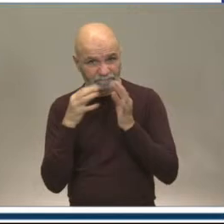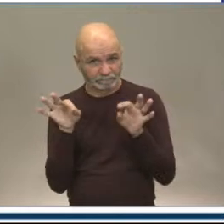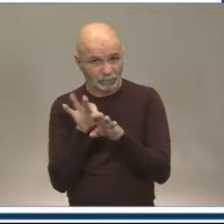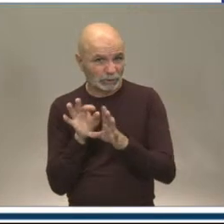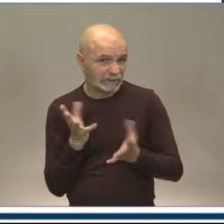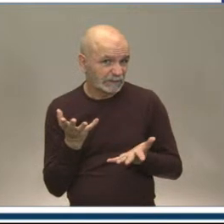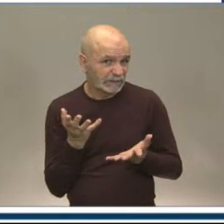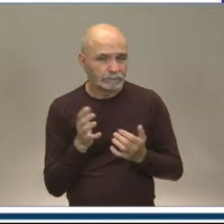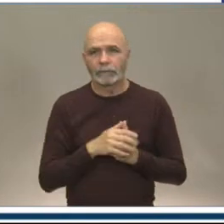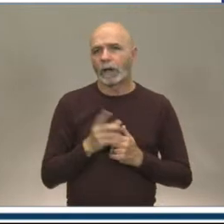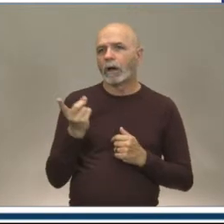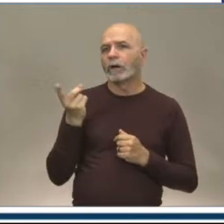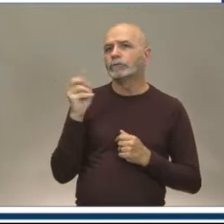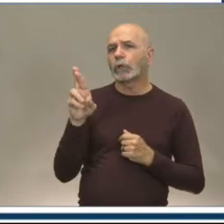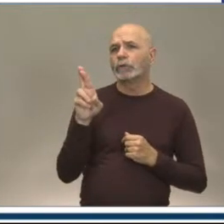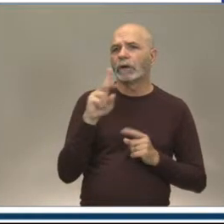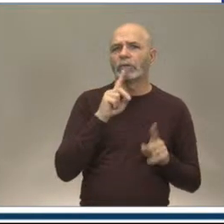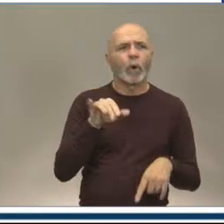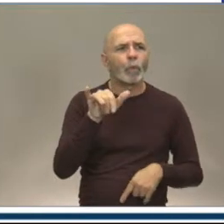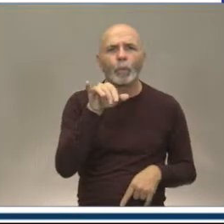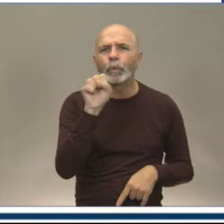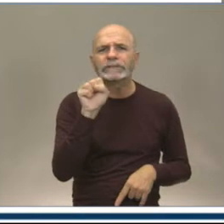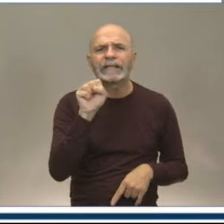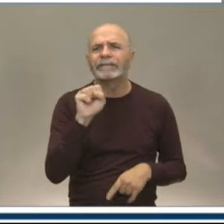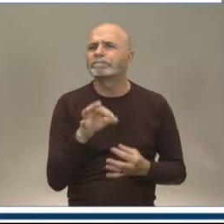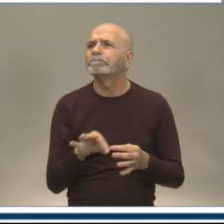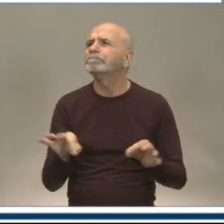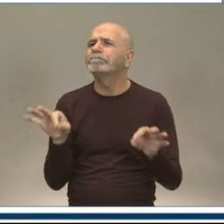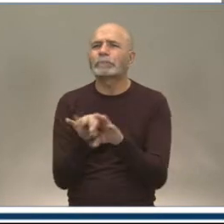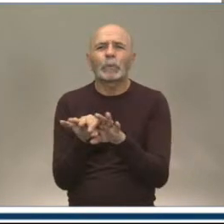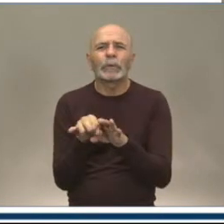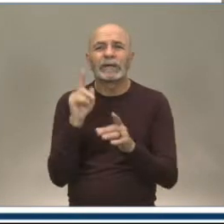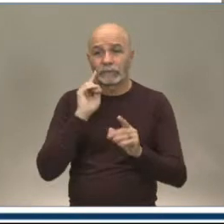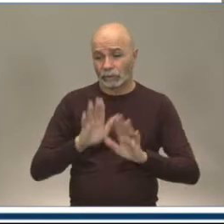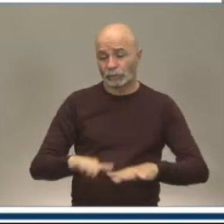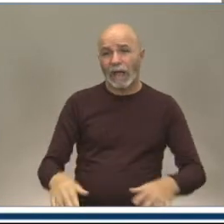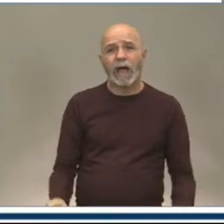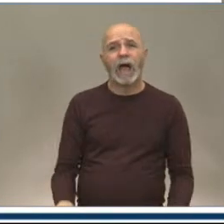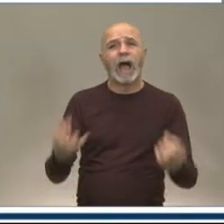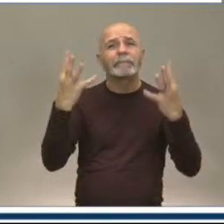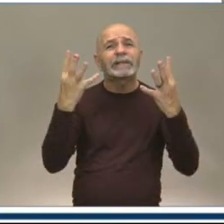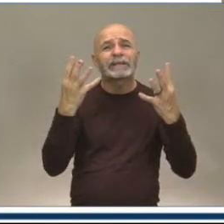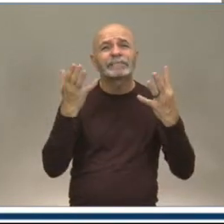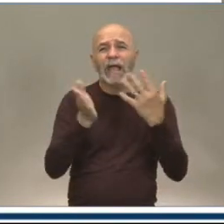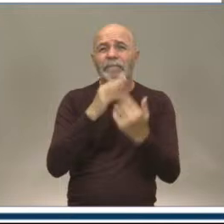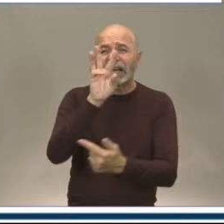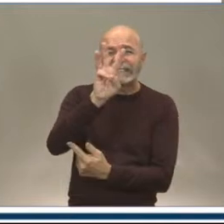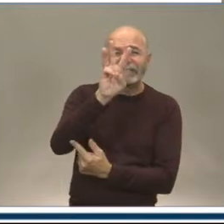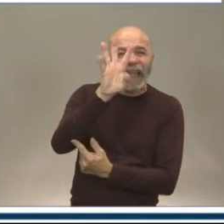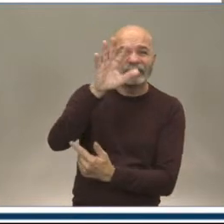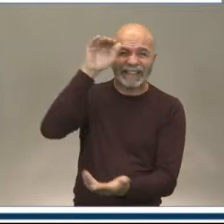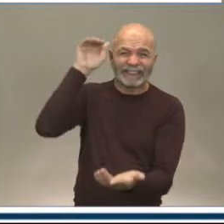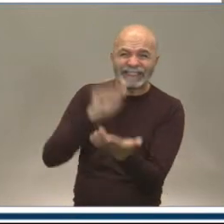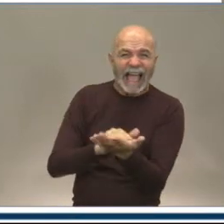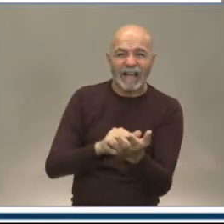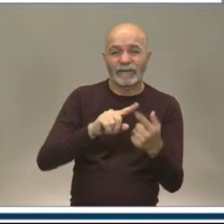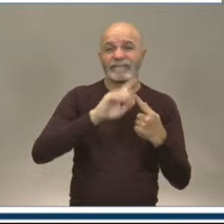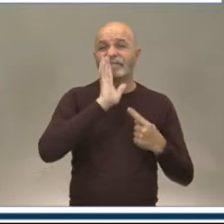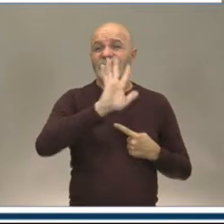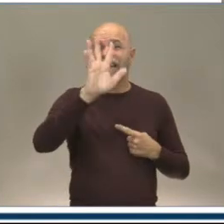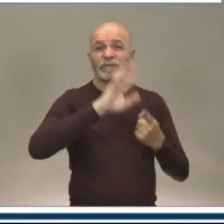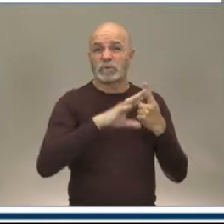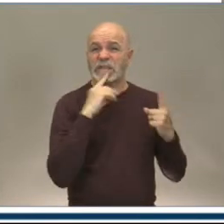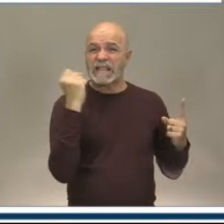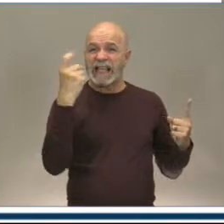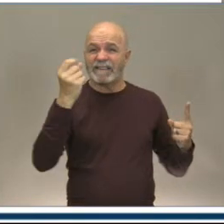it's very important. We have 65,000 Nova Scotians who are 5 to 11 years old. We're seeing, especially in the Halifax area,